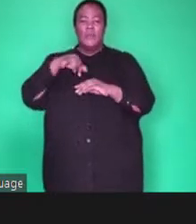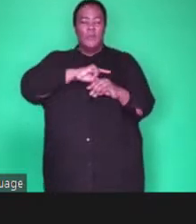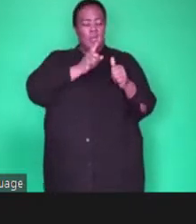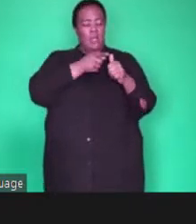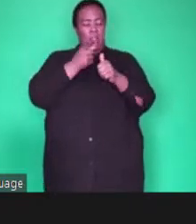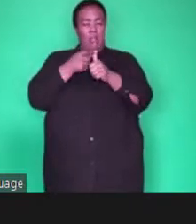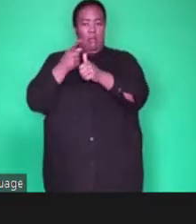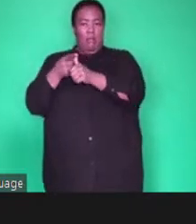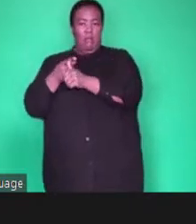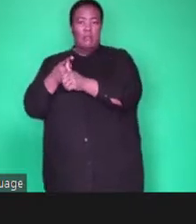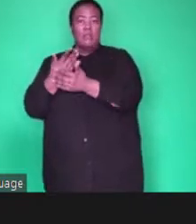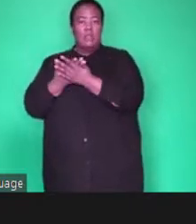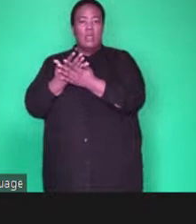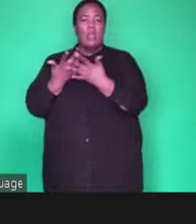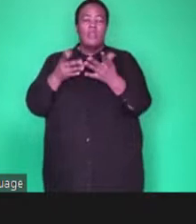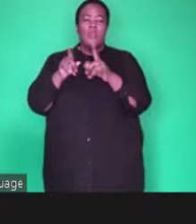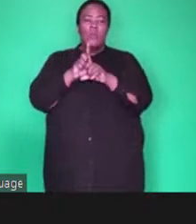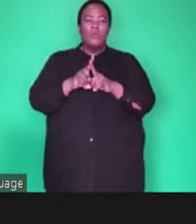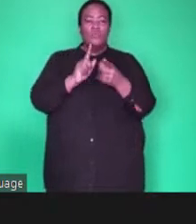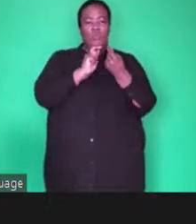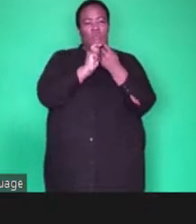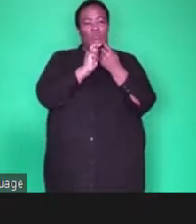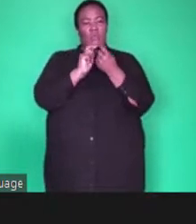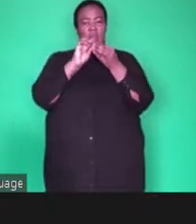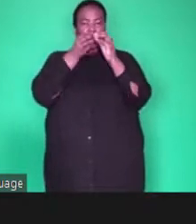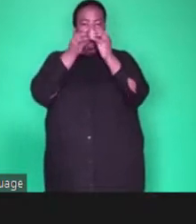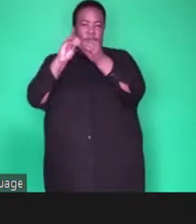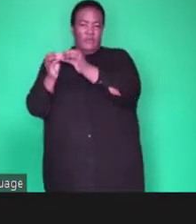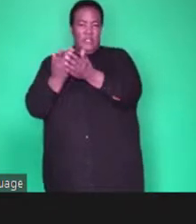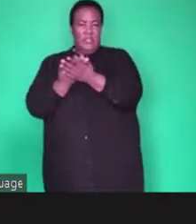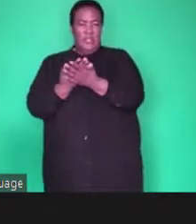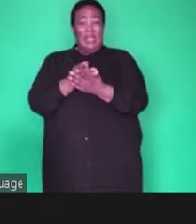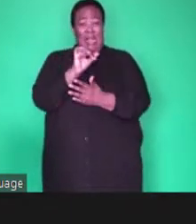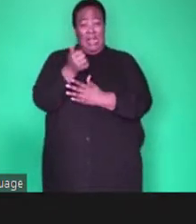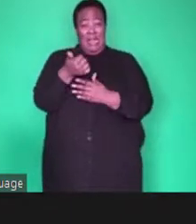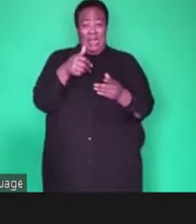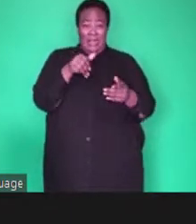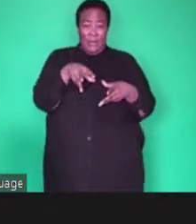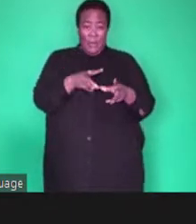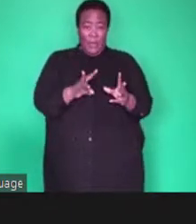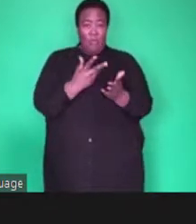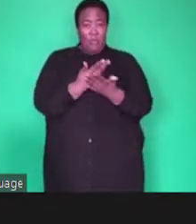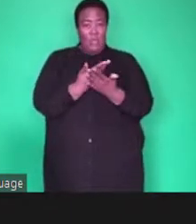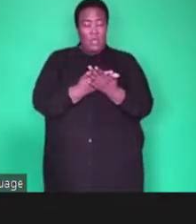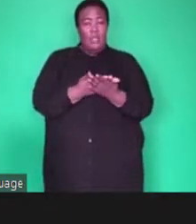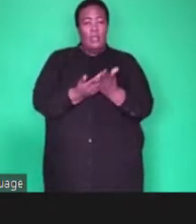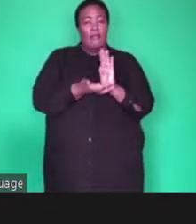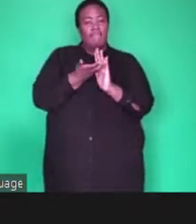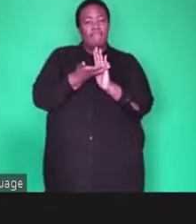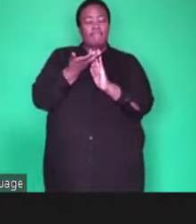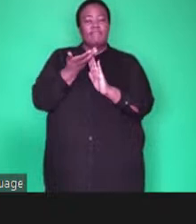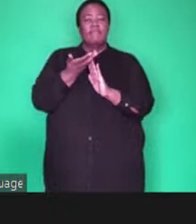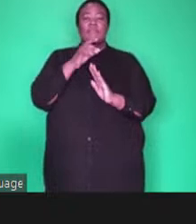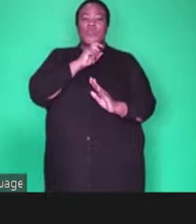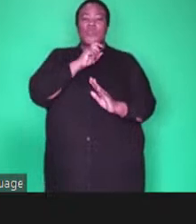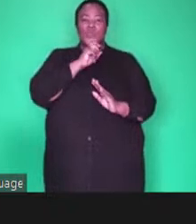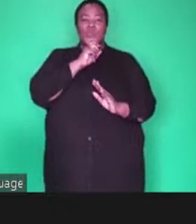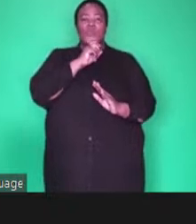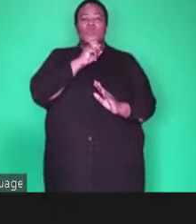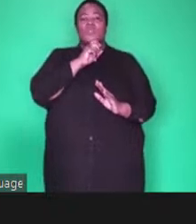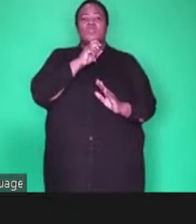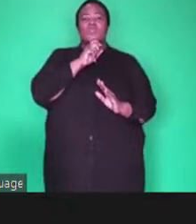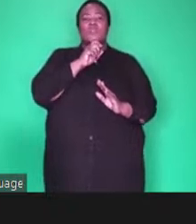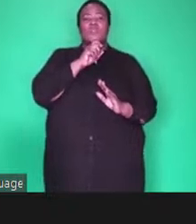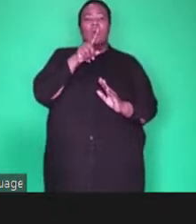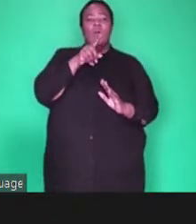be corrected for. And so one of the ways in which we could potentially increase the usage of these data sources is to try and